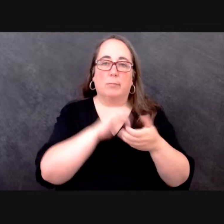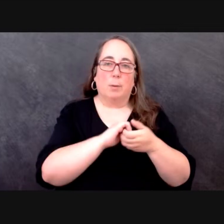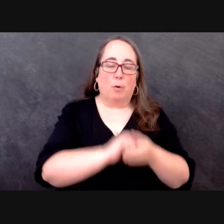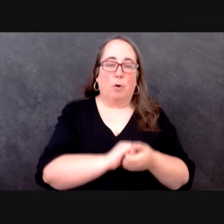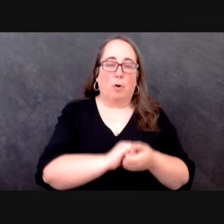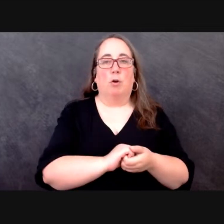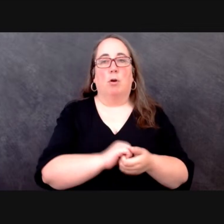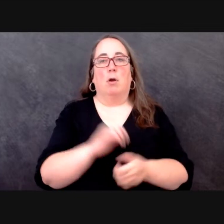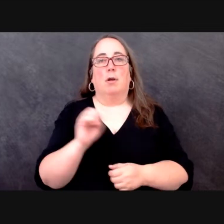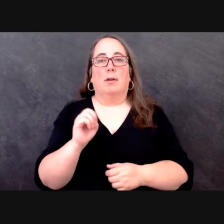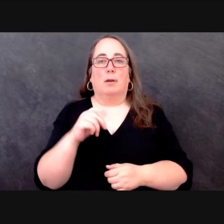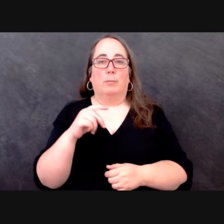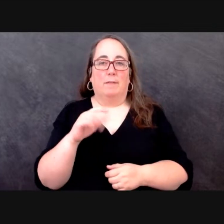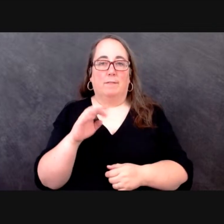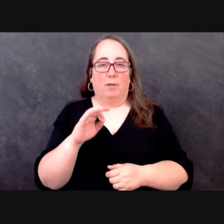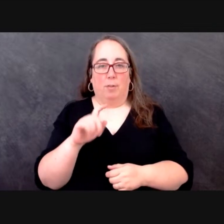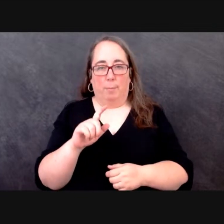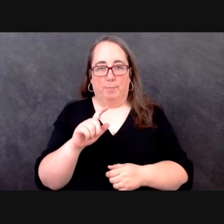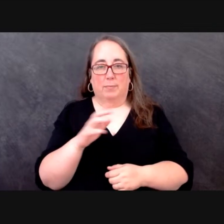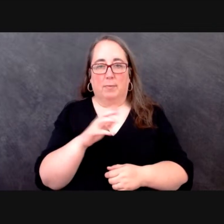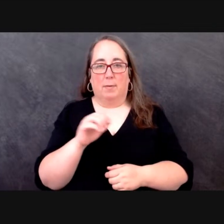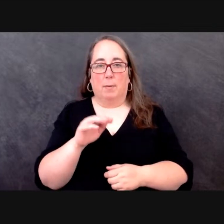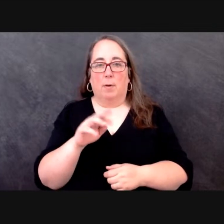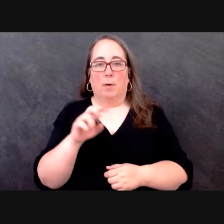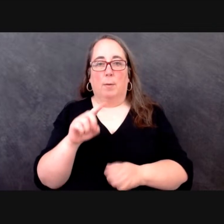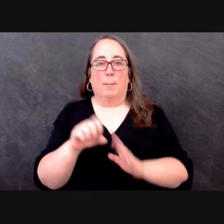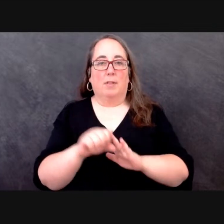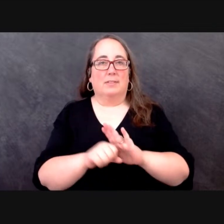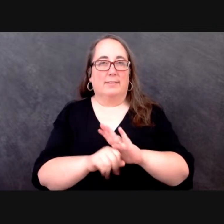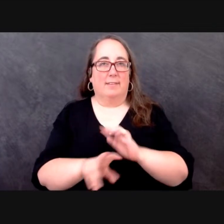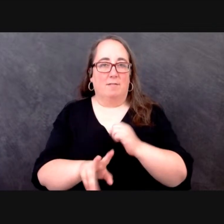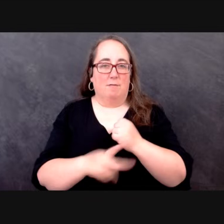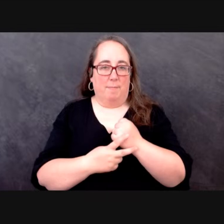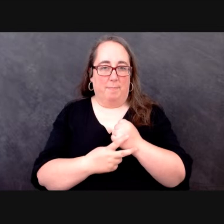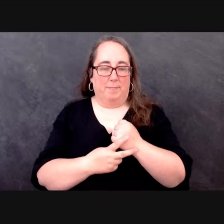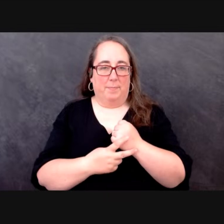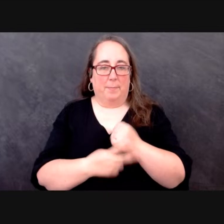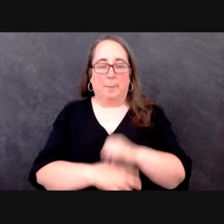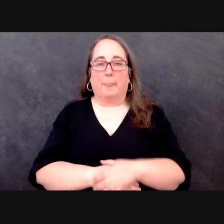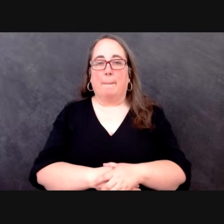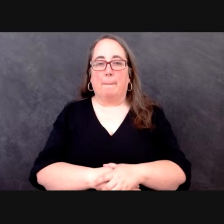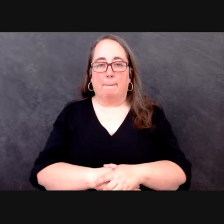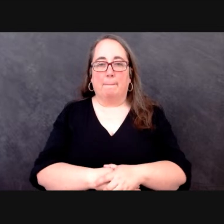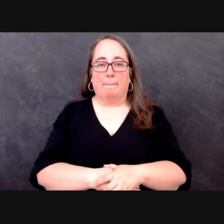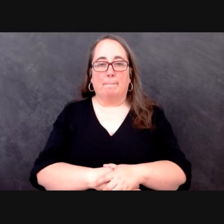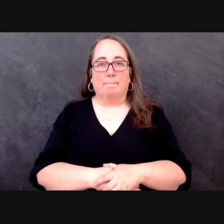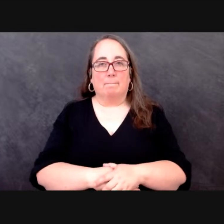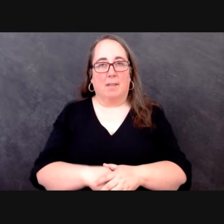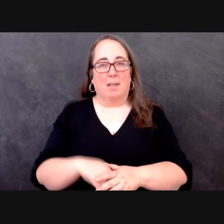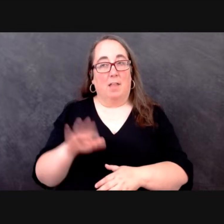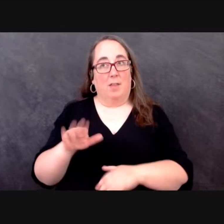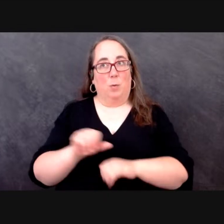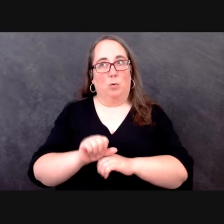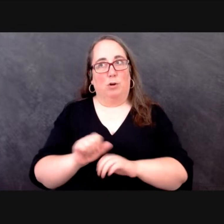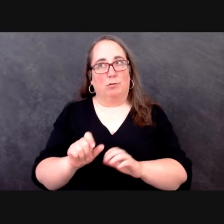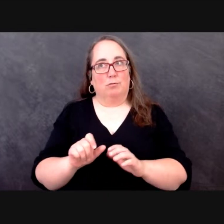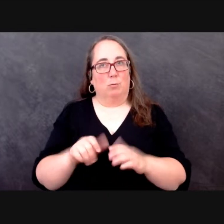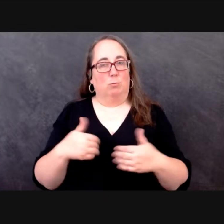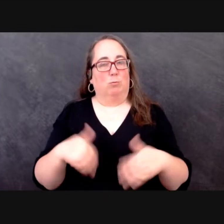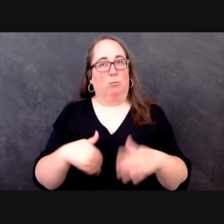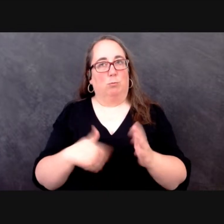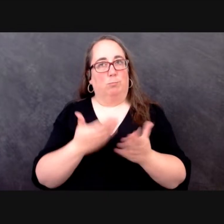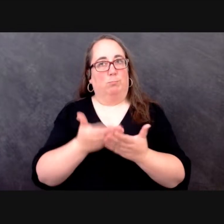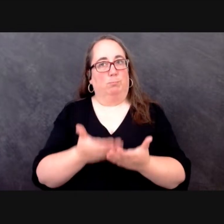Enoch Pratt Free Library and the Maryland State Archives, which is featured today in our presentation. As